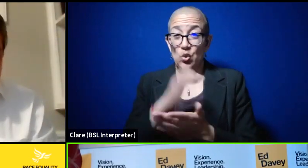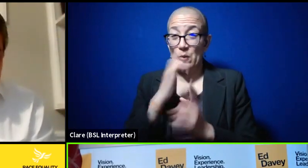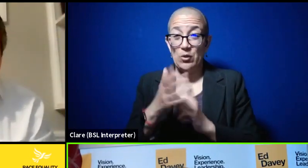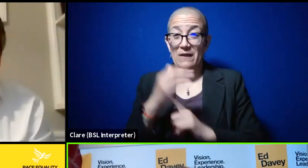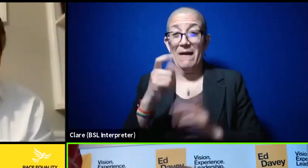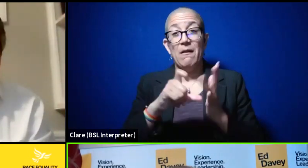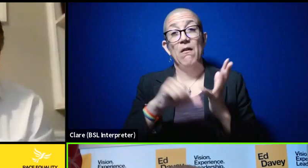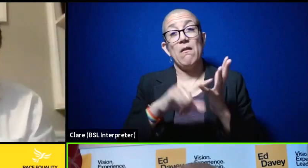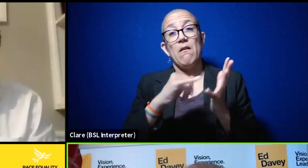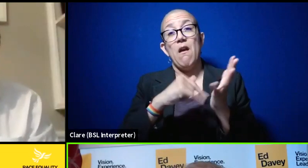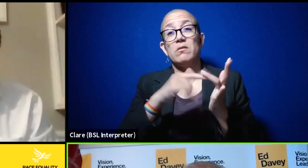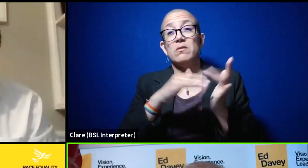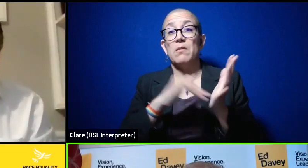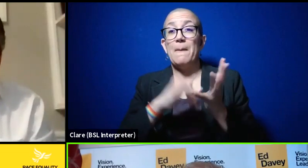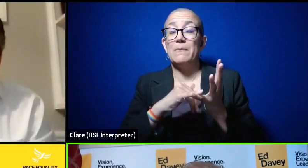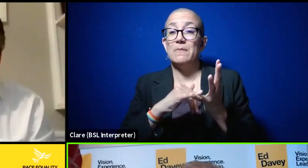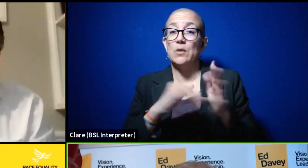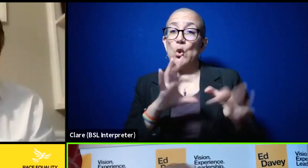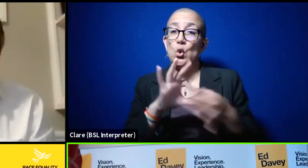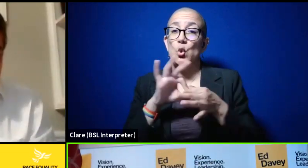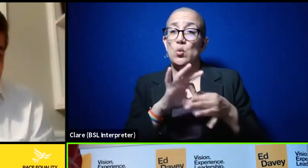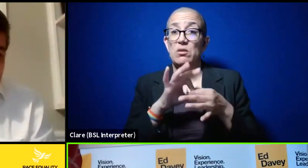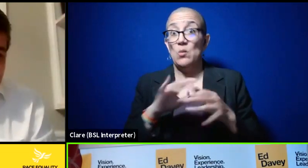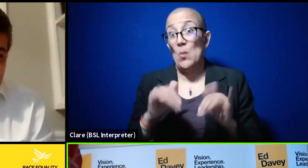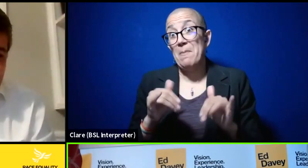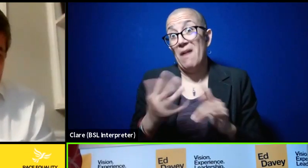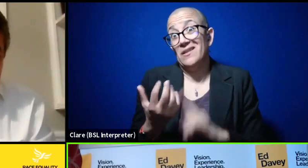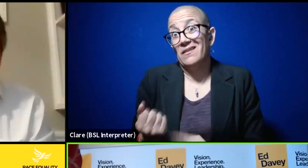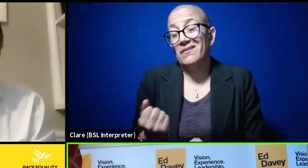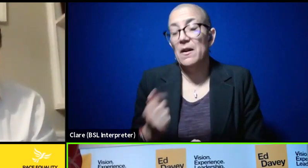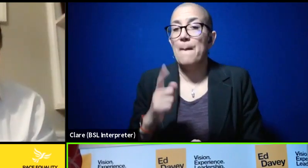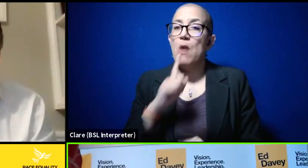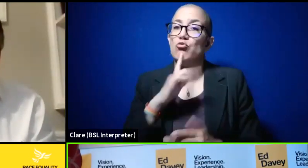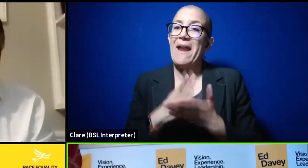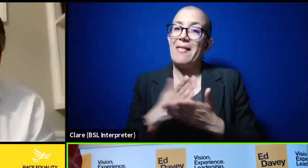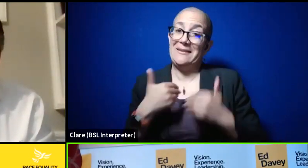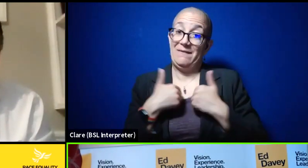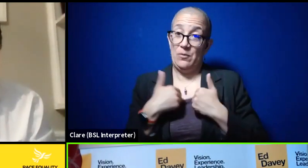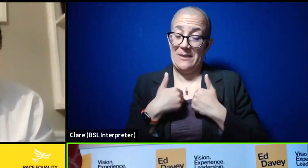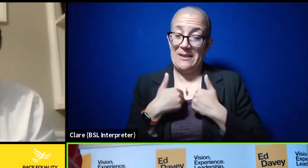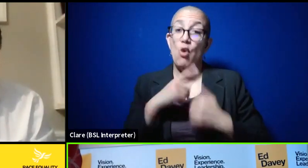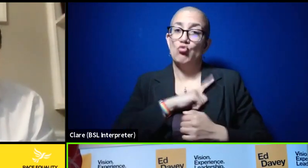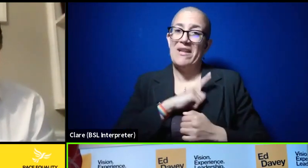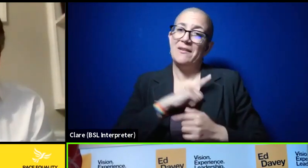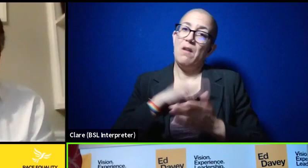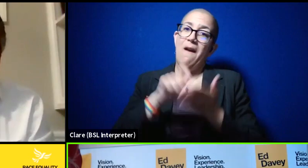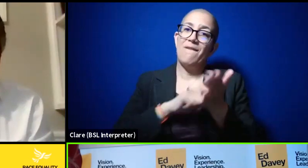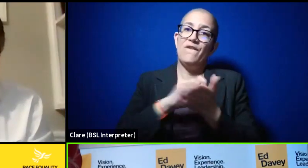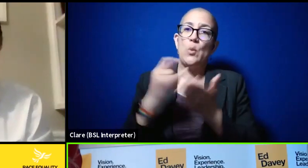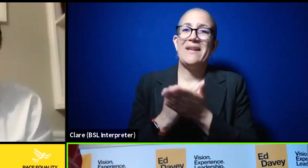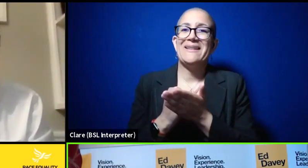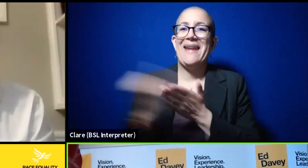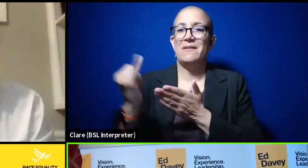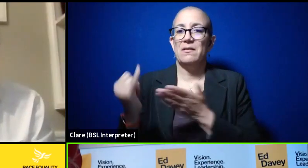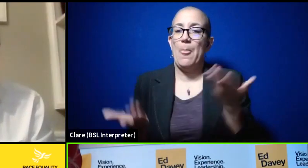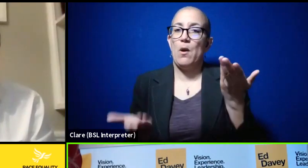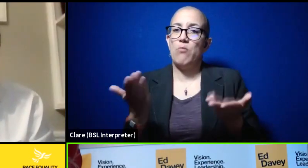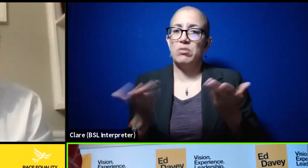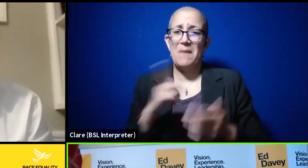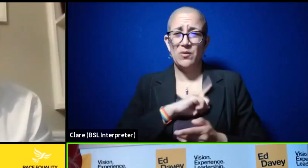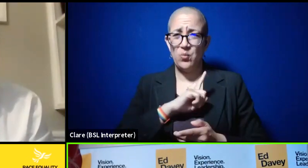customs union, and might have done. But the reality was, for me, the reason I voted against that compromise was it was against